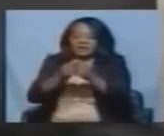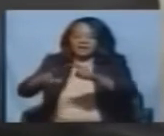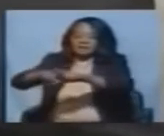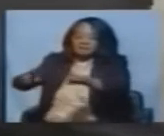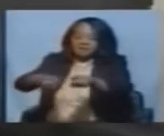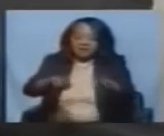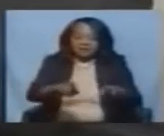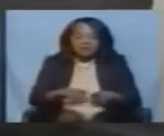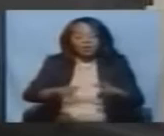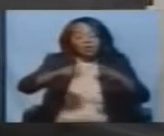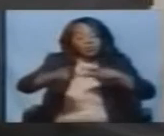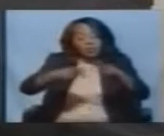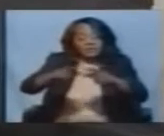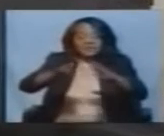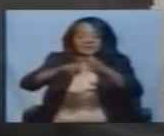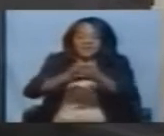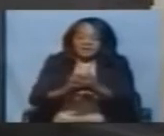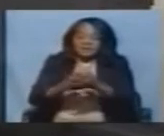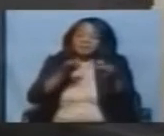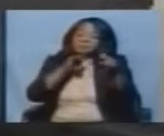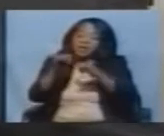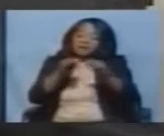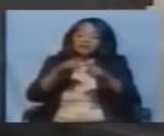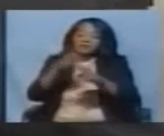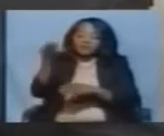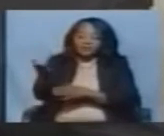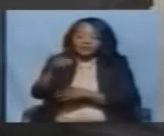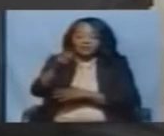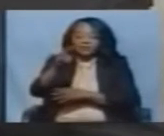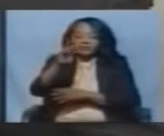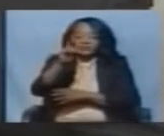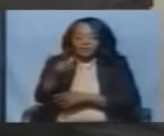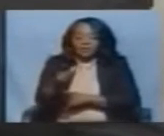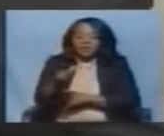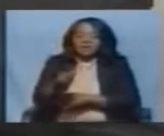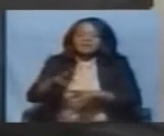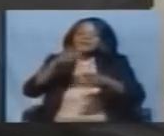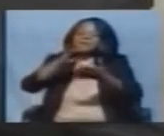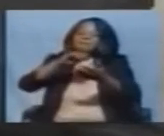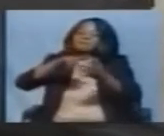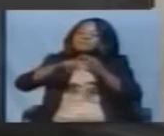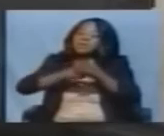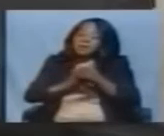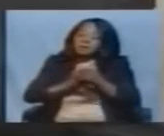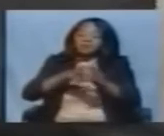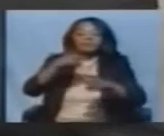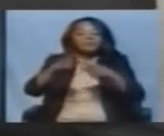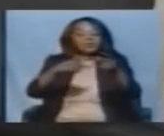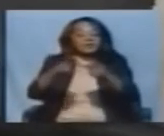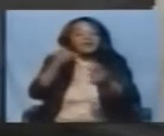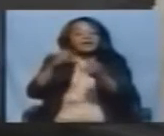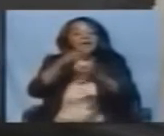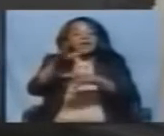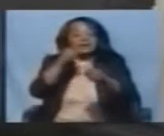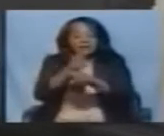I speak to you. And my interview with you is actually the beginning of this process. We've actually formed last year the compliance committee